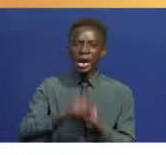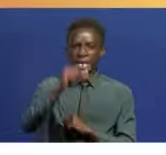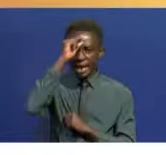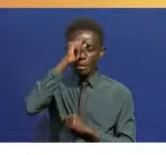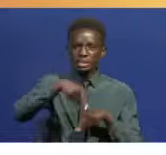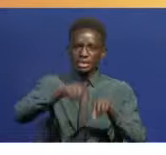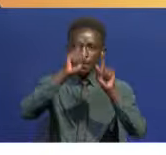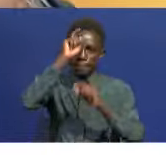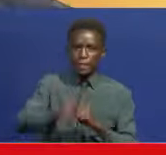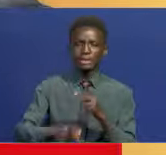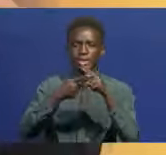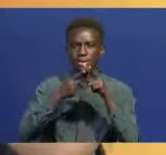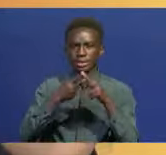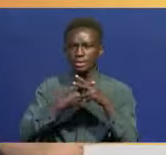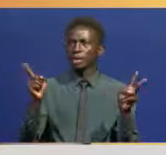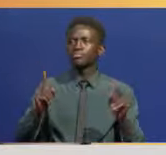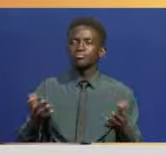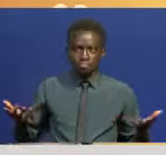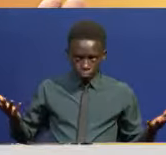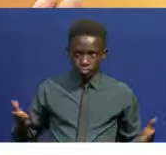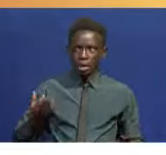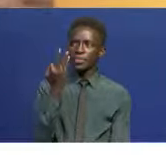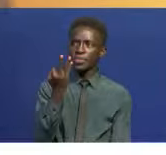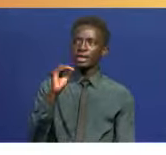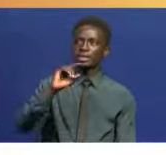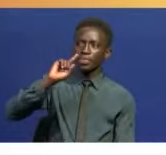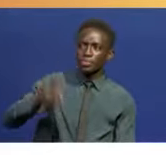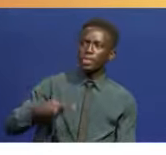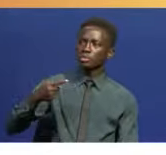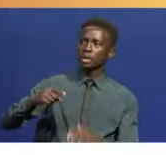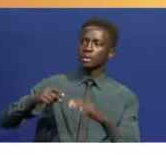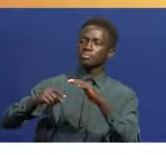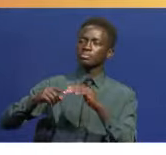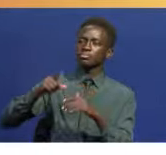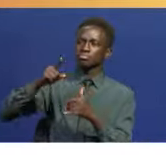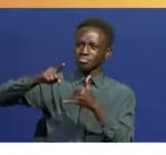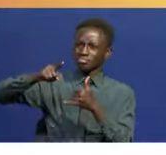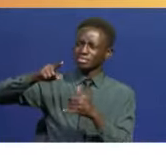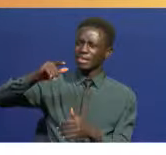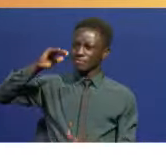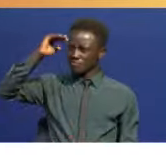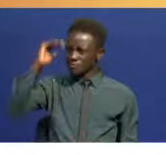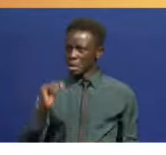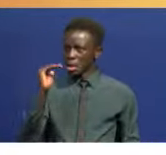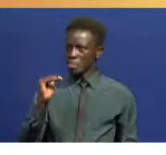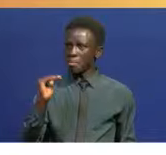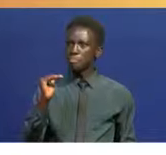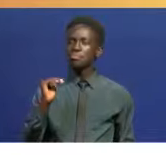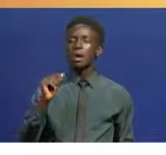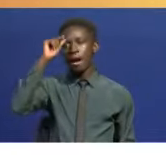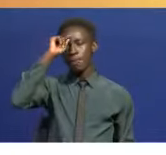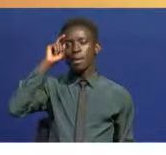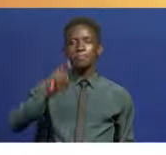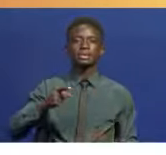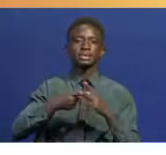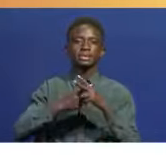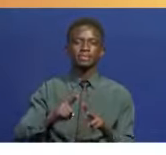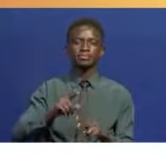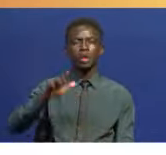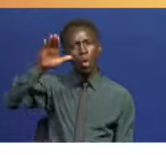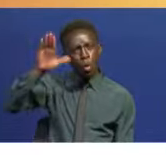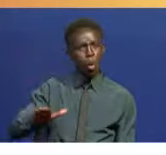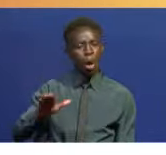start. The 30,000 minimum, the government should start. And also the government actually should be out